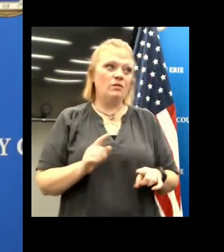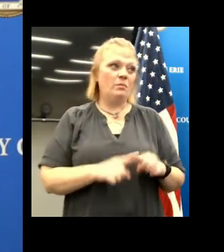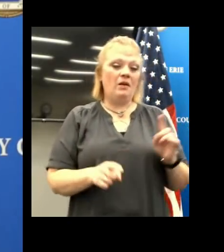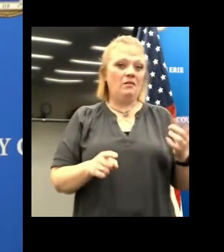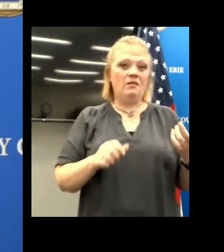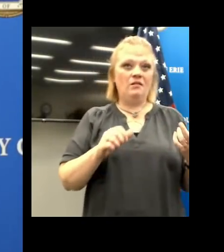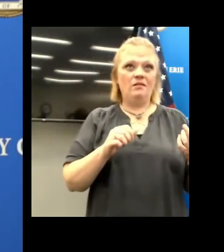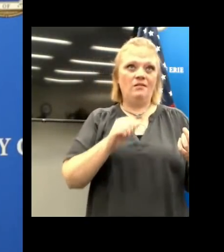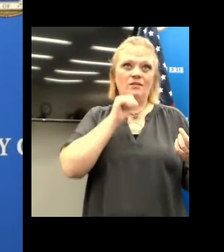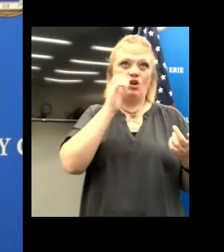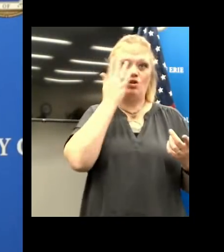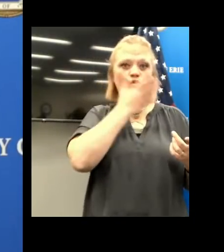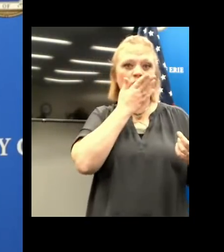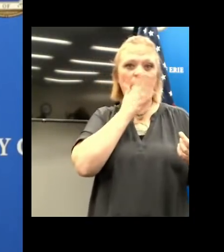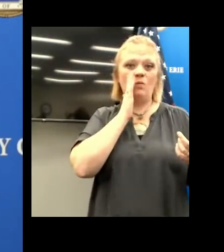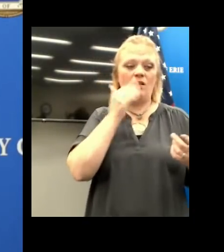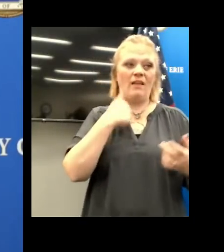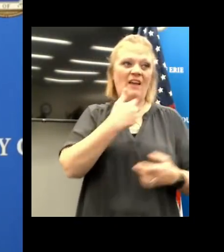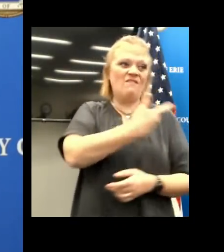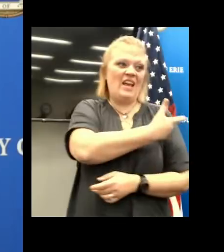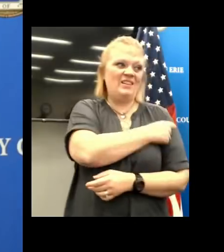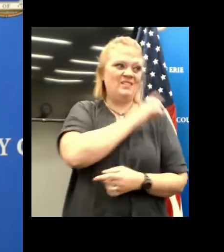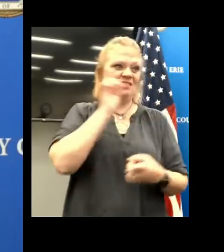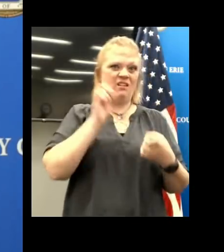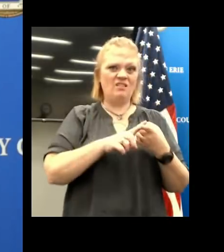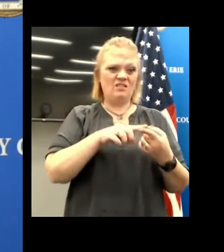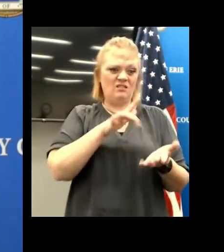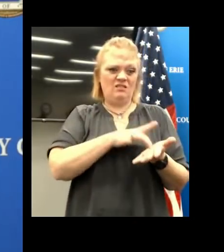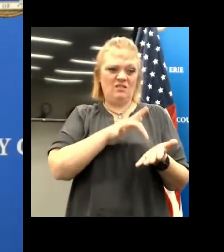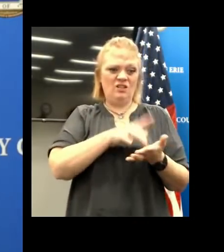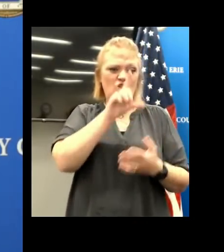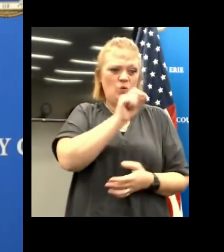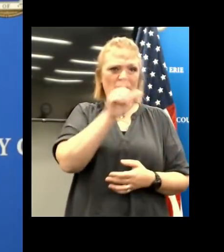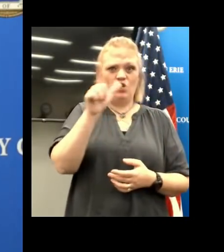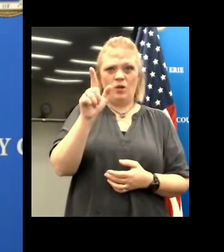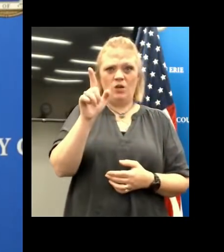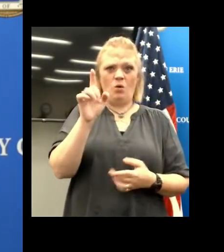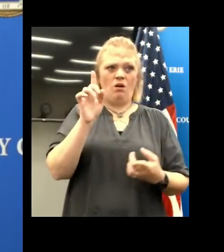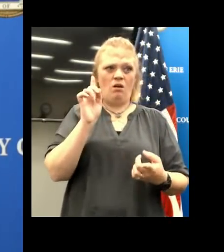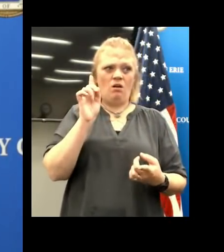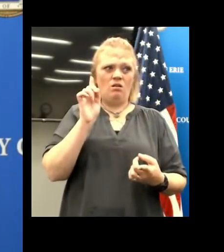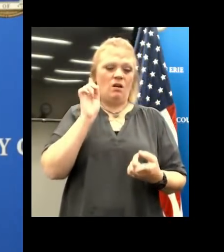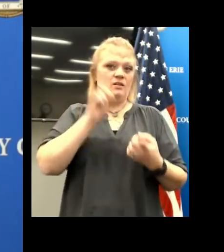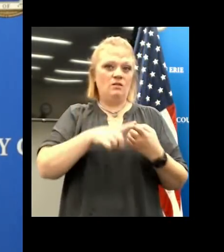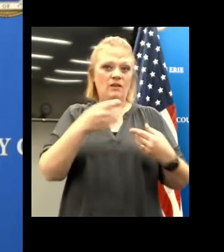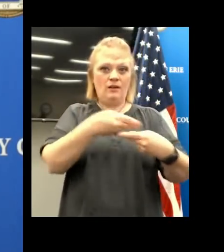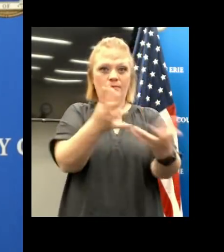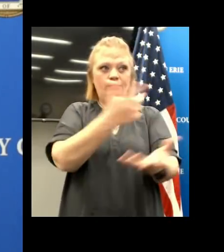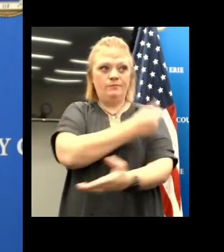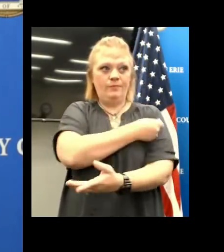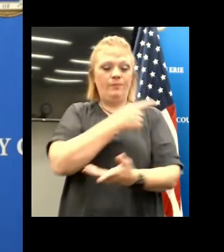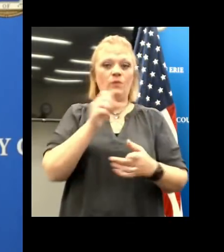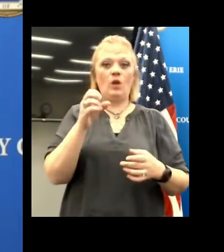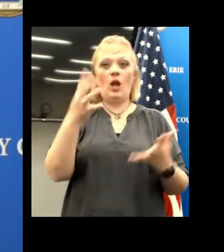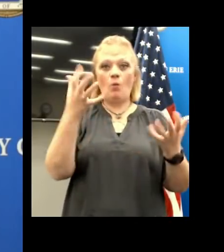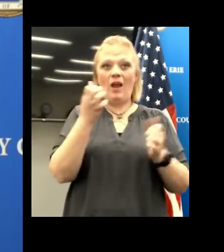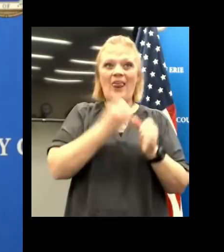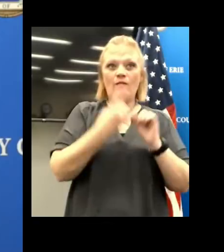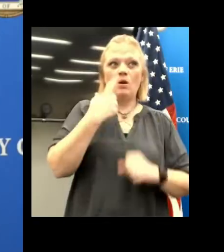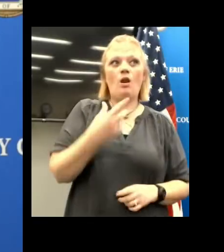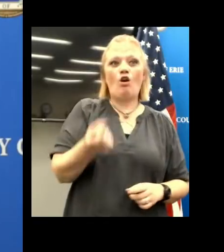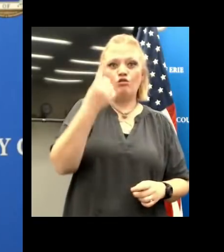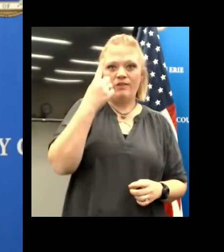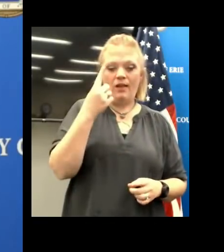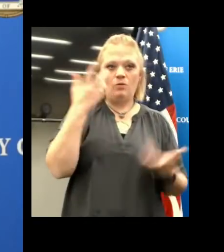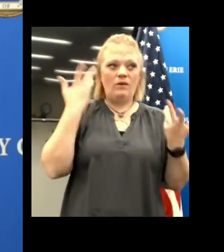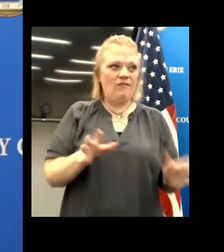to have a vaccine for at least till middle 2021 before they could administer it. So I want everyone to understand, as we've